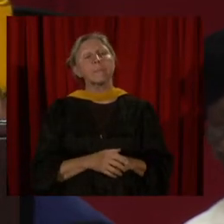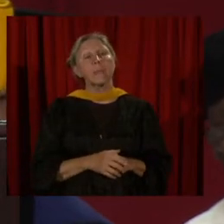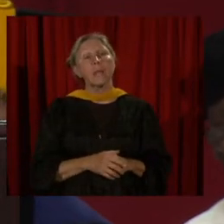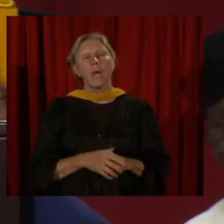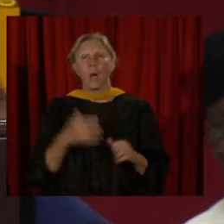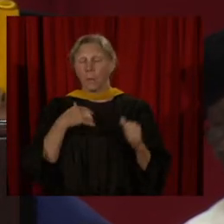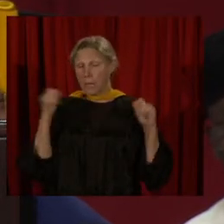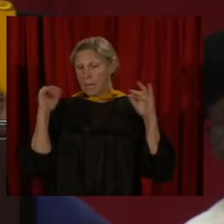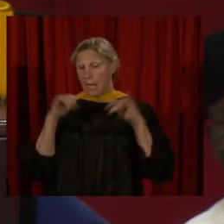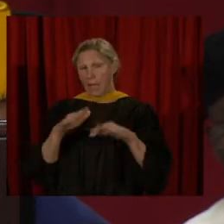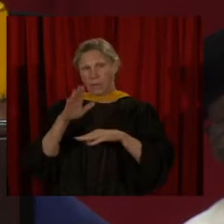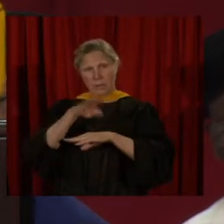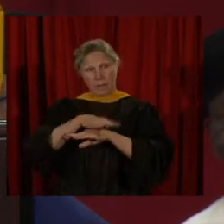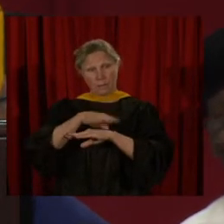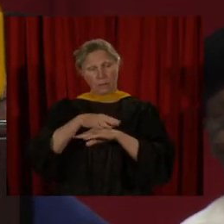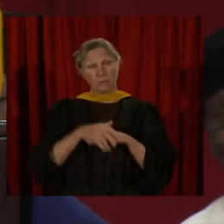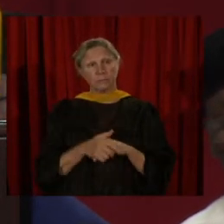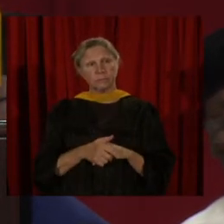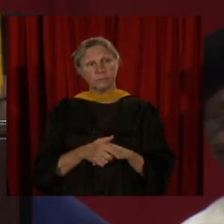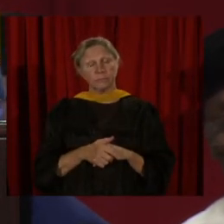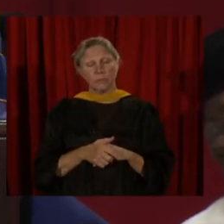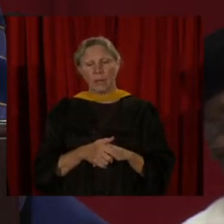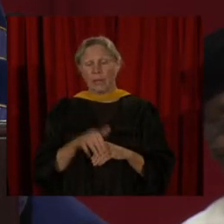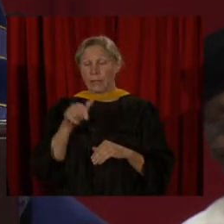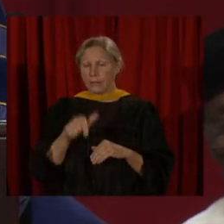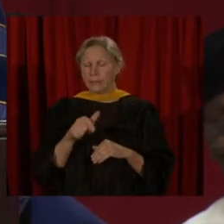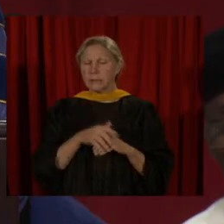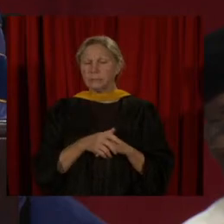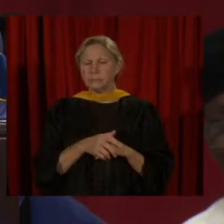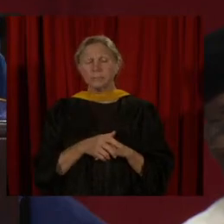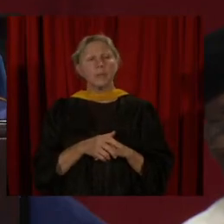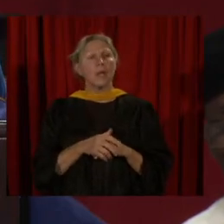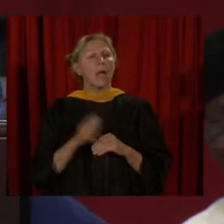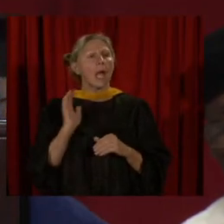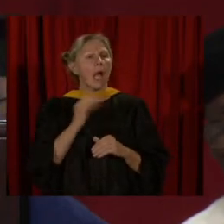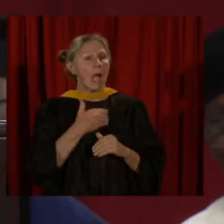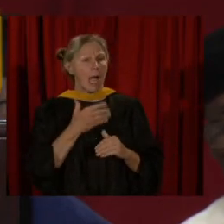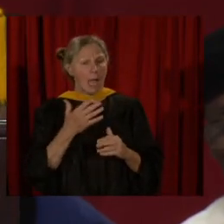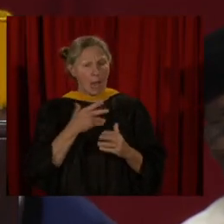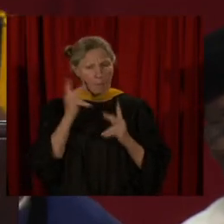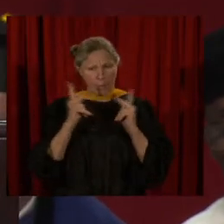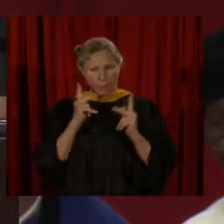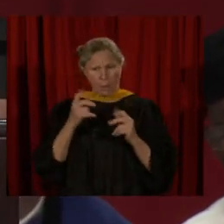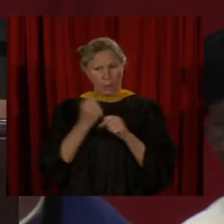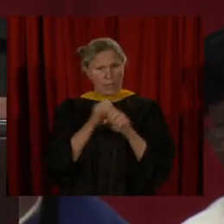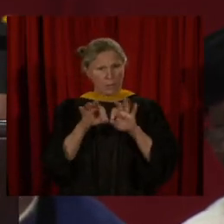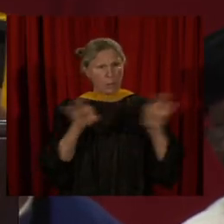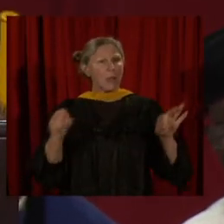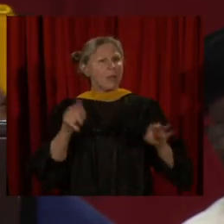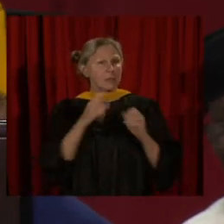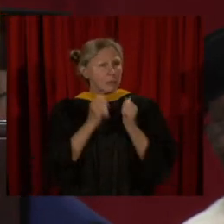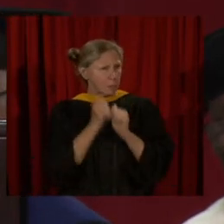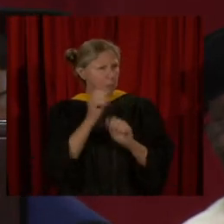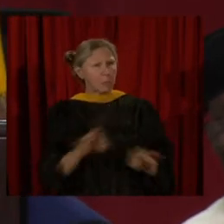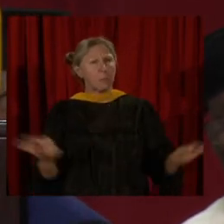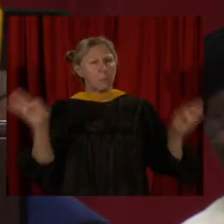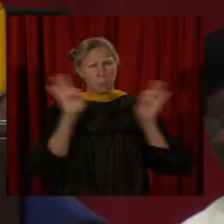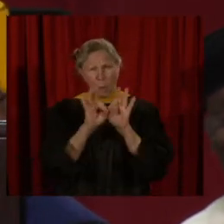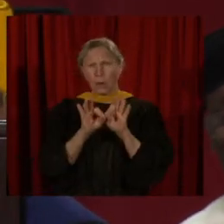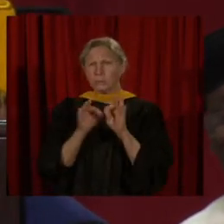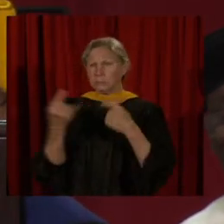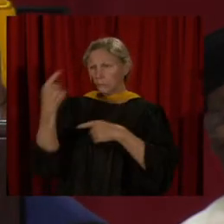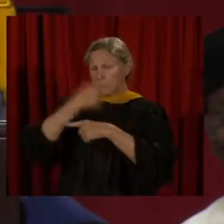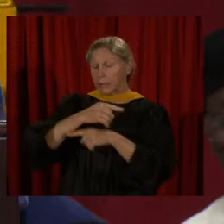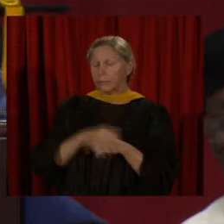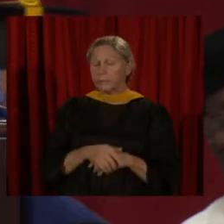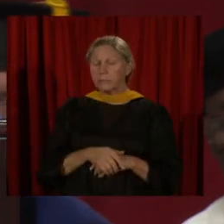this afternoon at a milestone in the lives of the candidates for degrees. We want to commend them